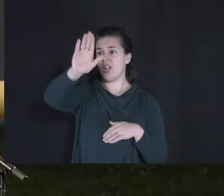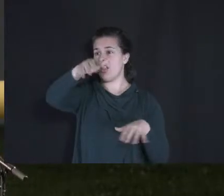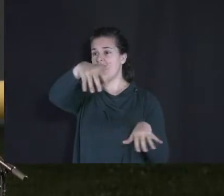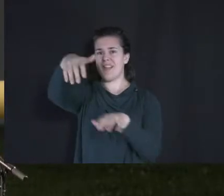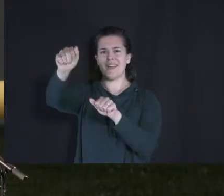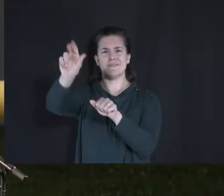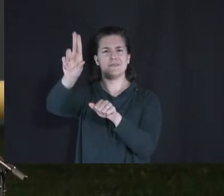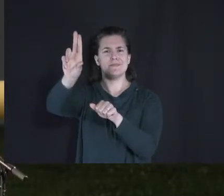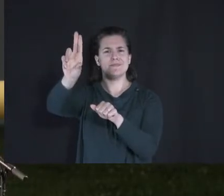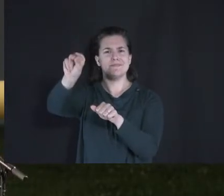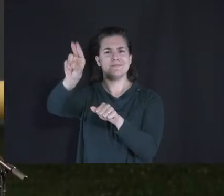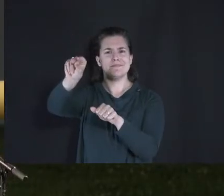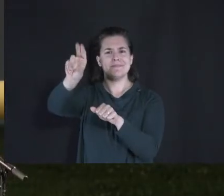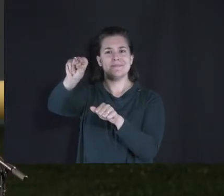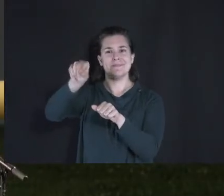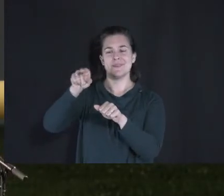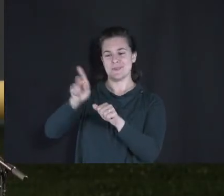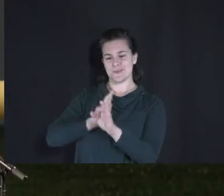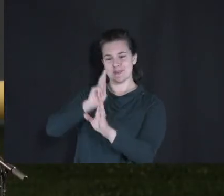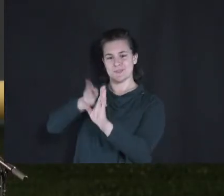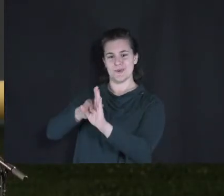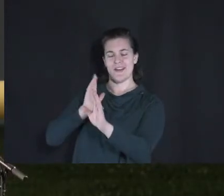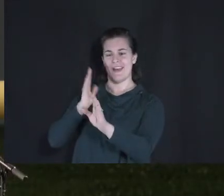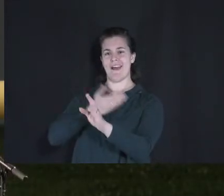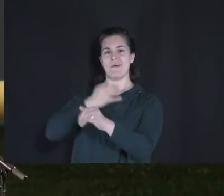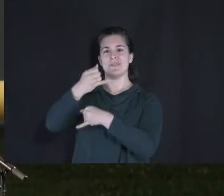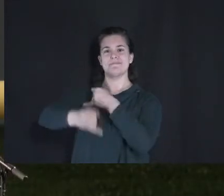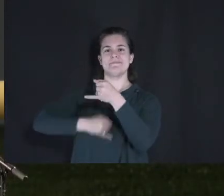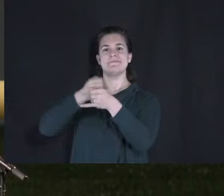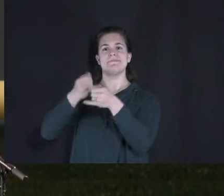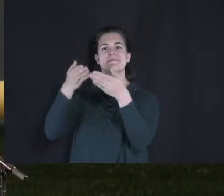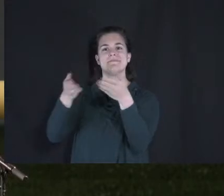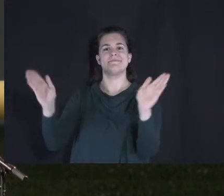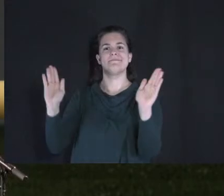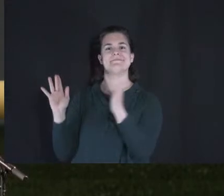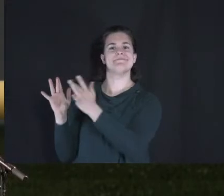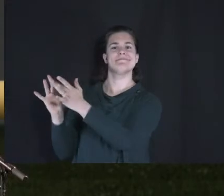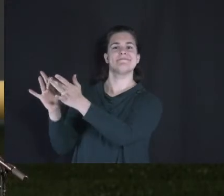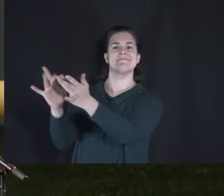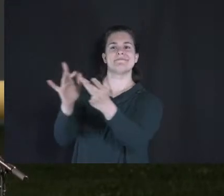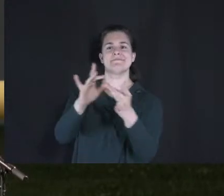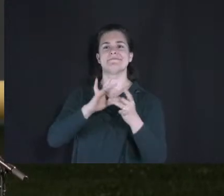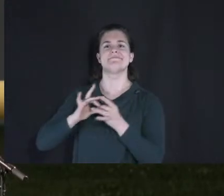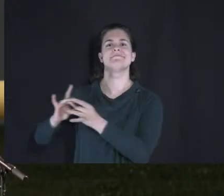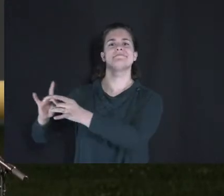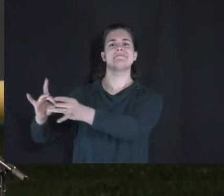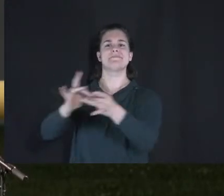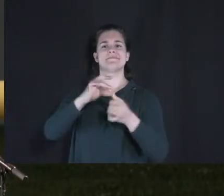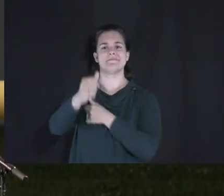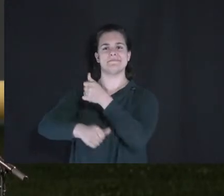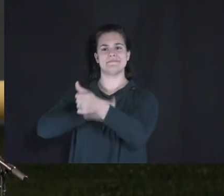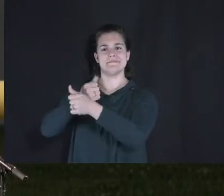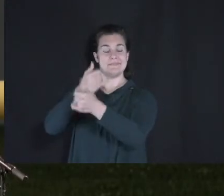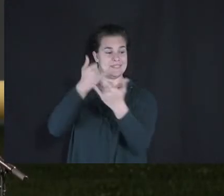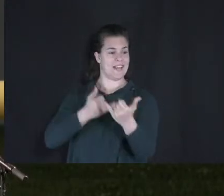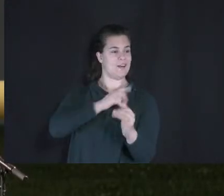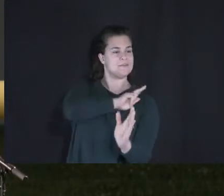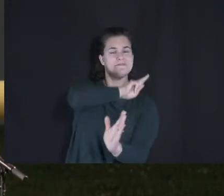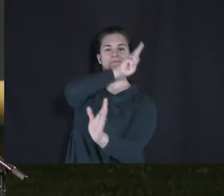rather joining our international network of alumni.